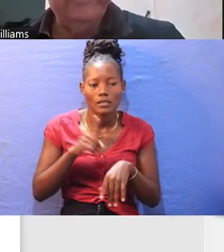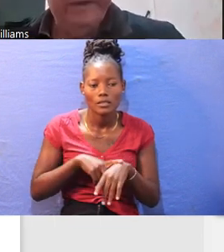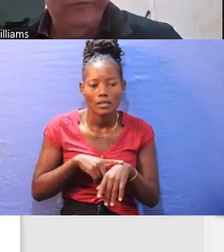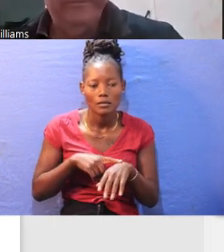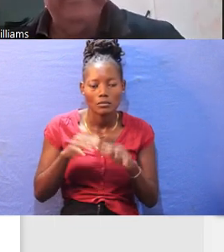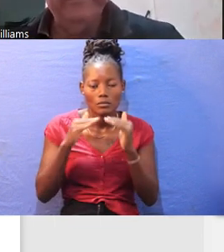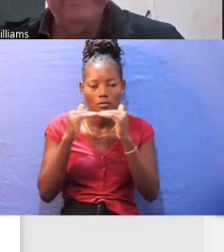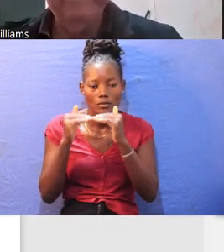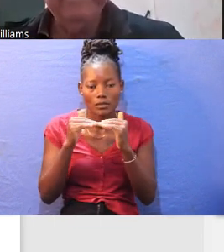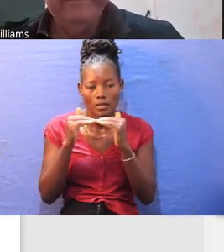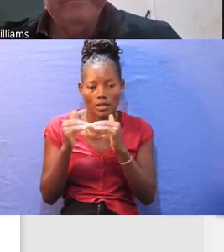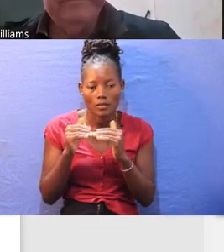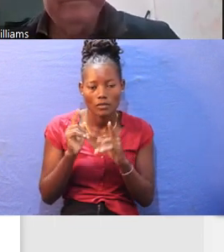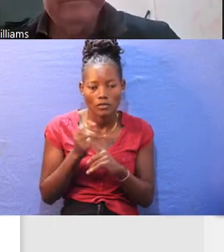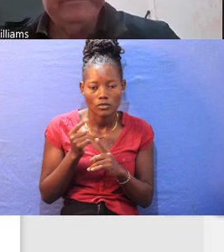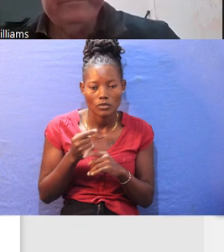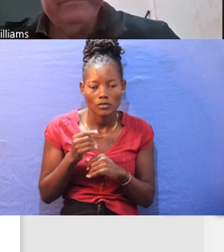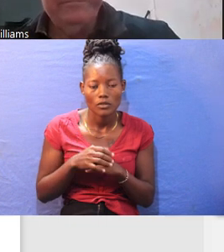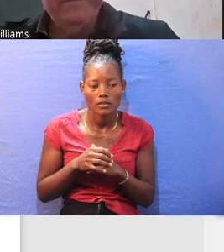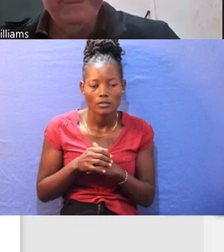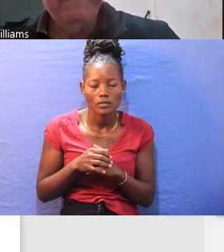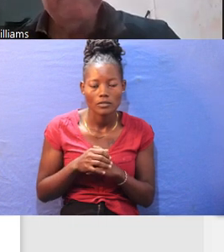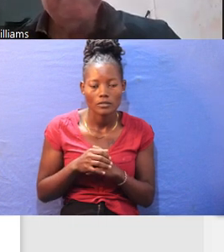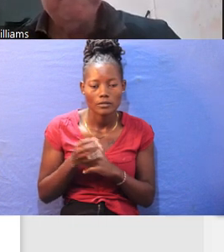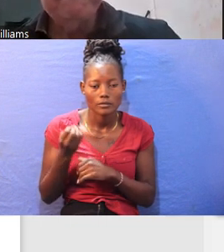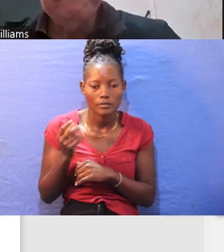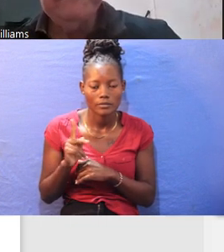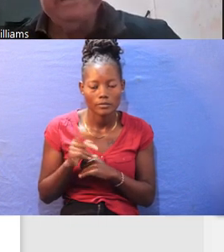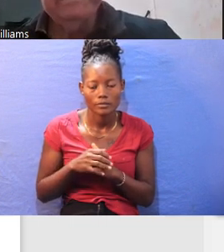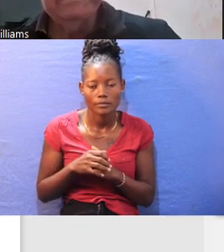next screen for me, if you would. Okay.